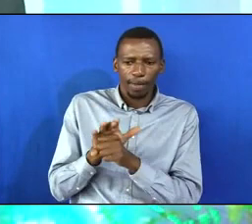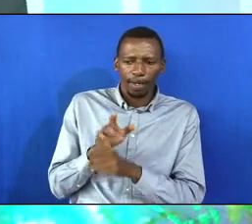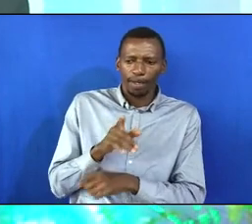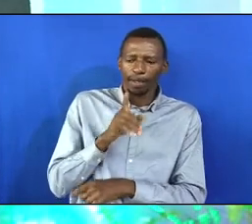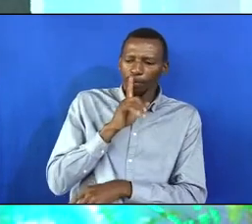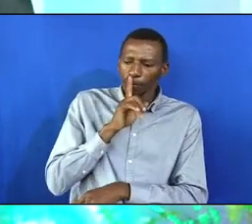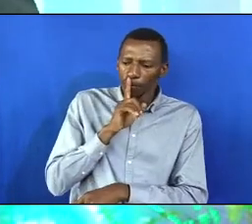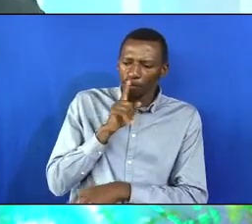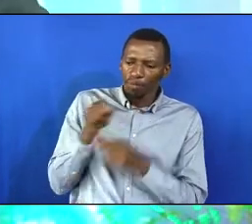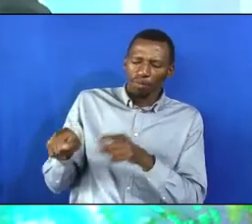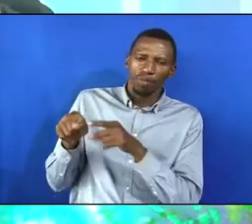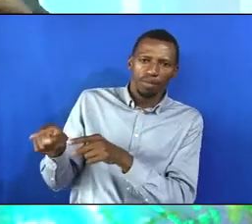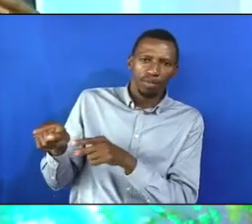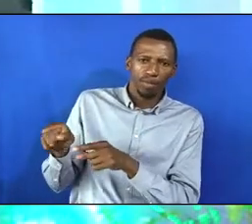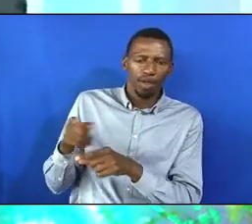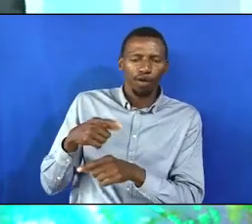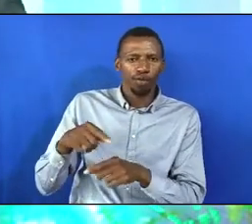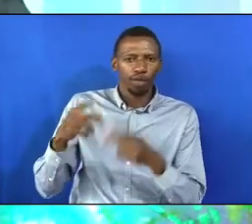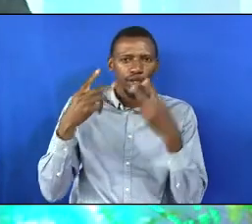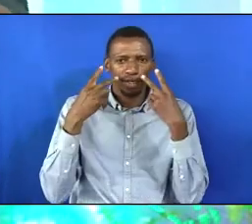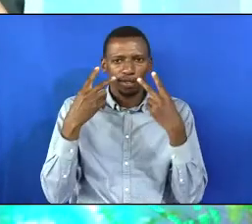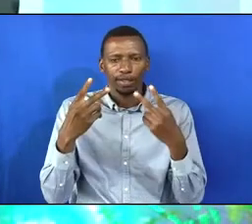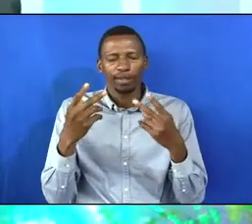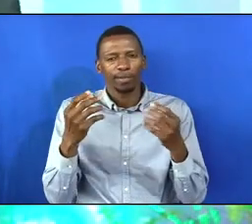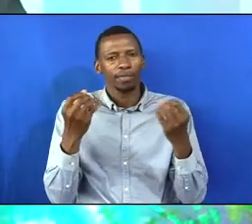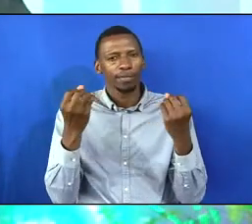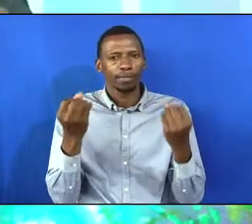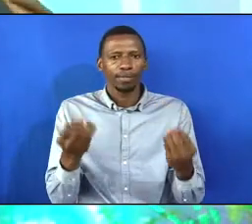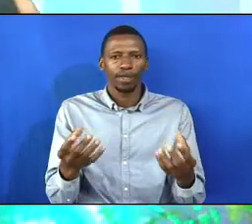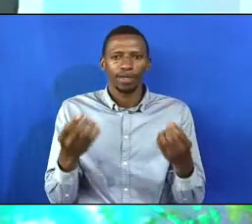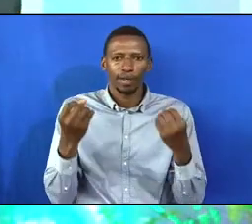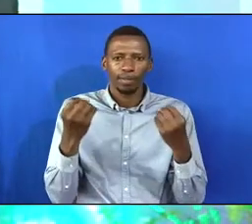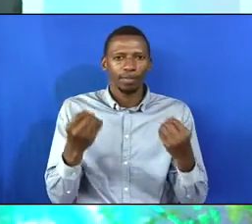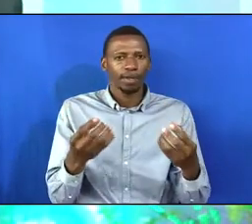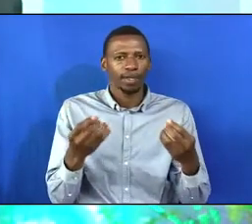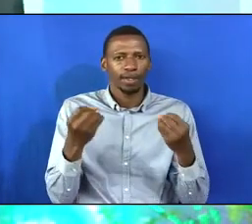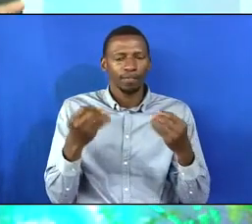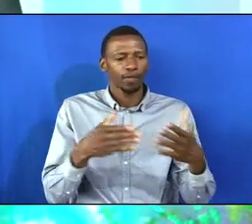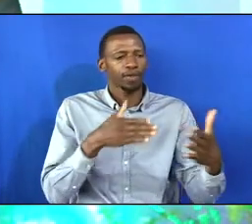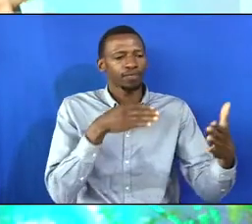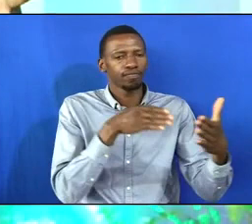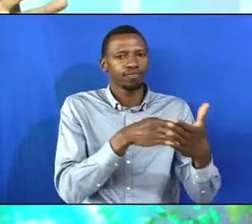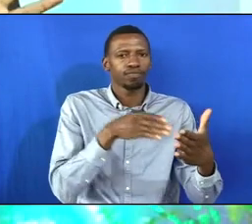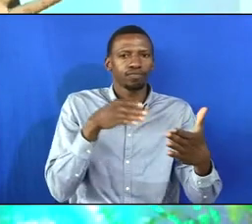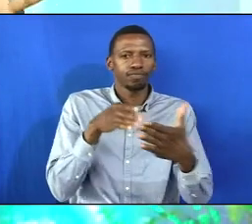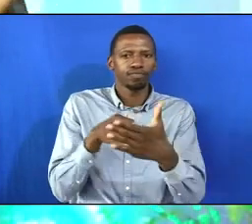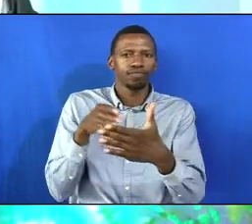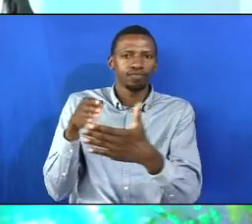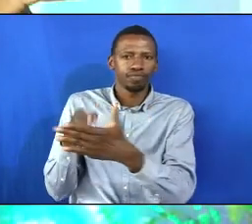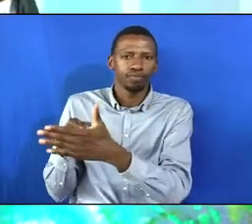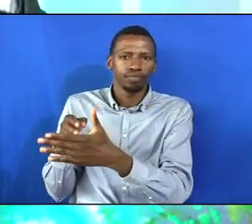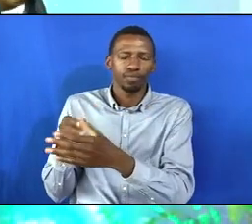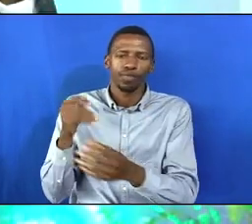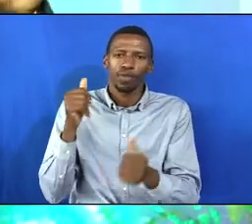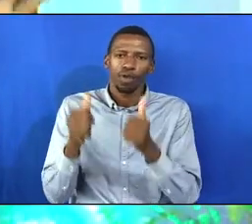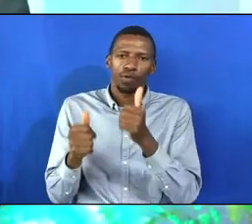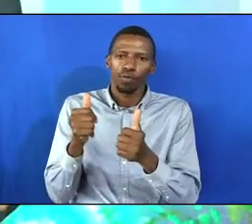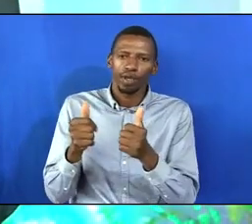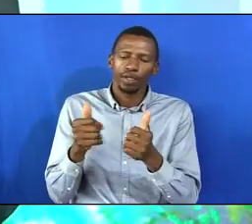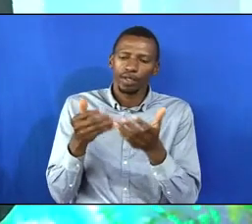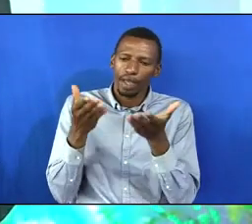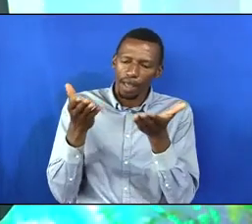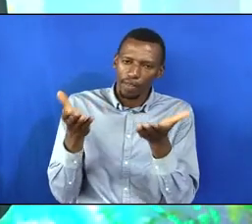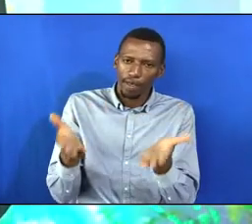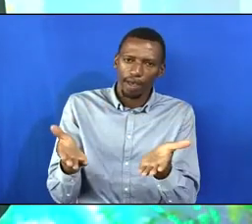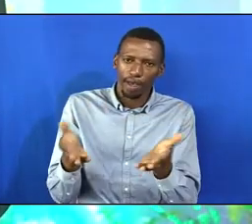see the many obstacles, unfortunately, that must be faced by those ones that wish to seek the